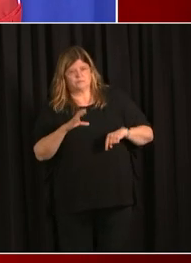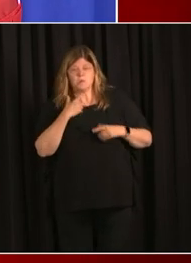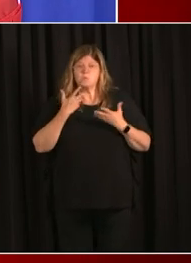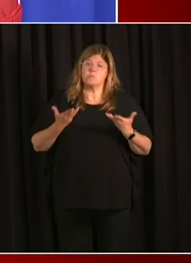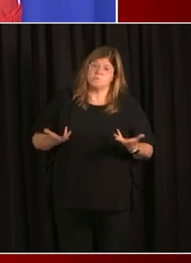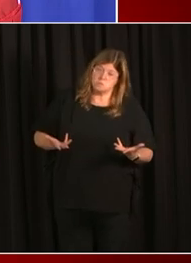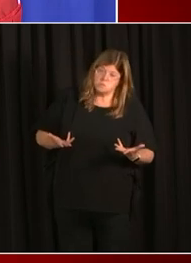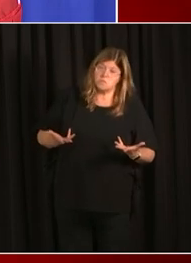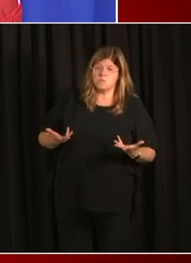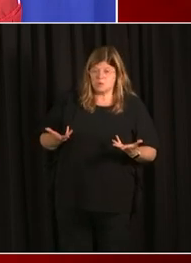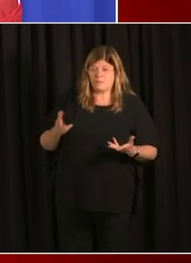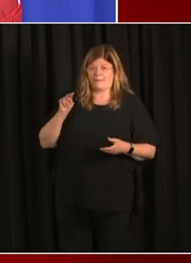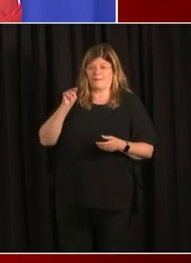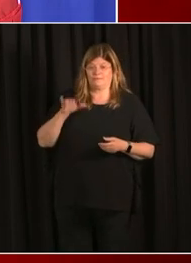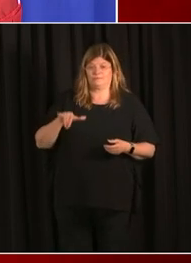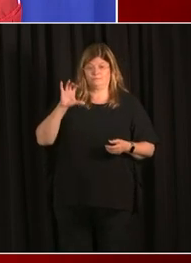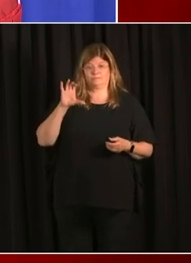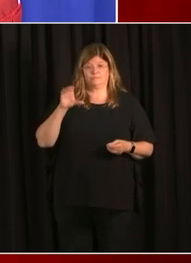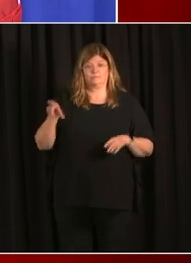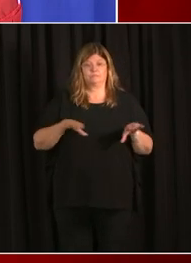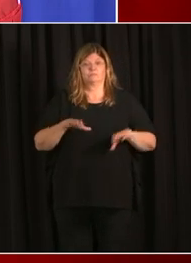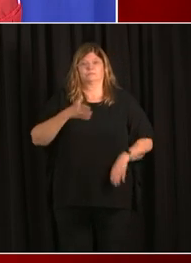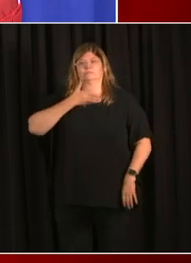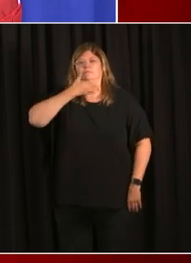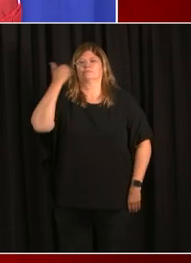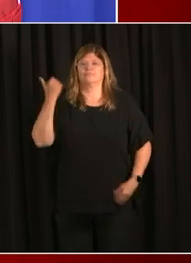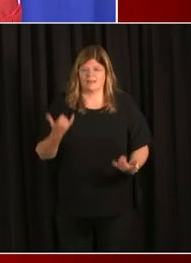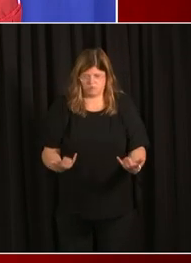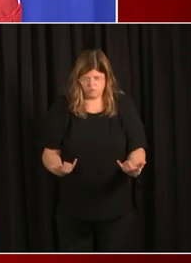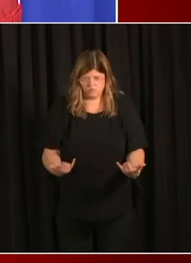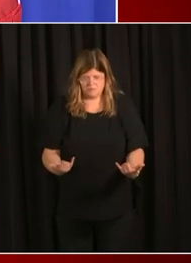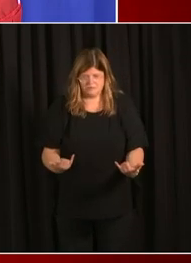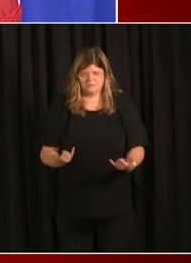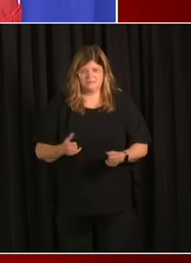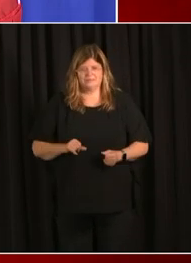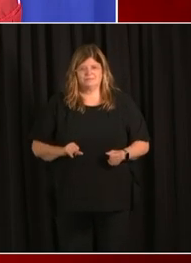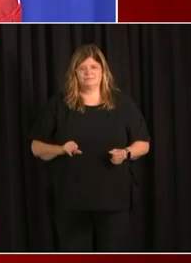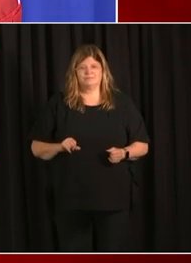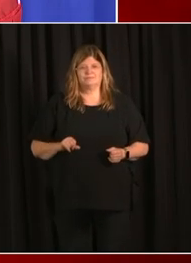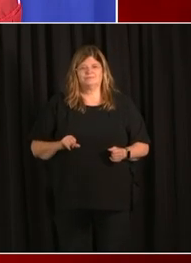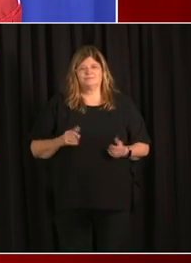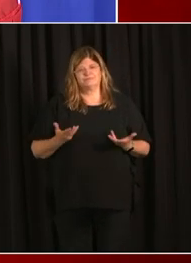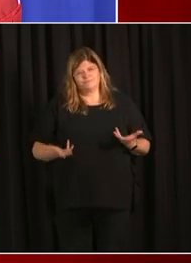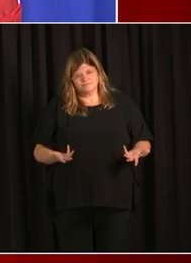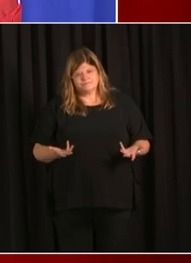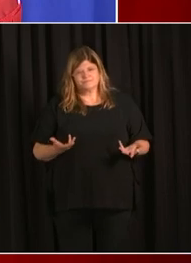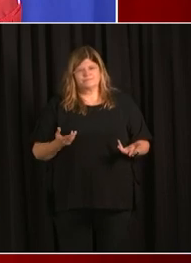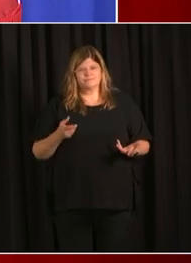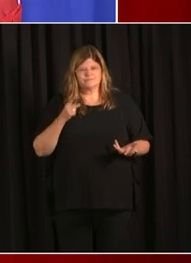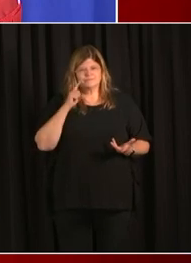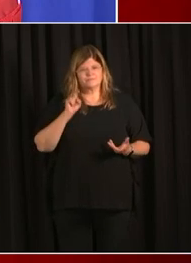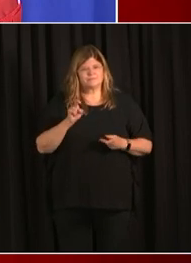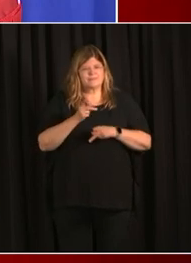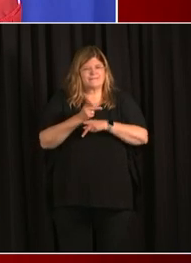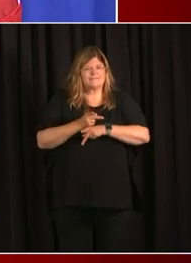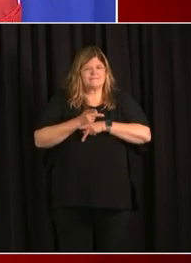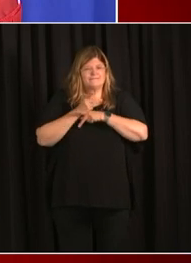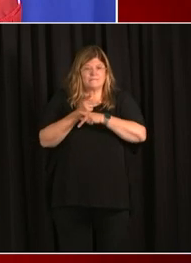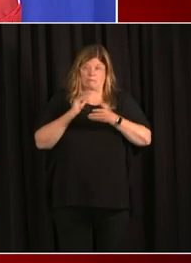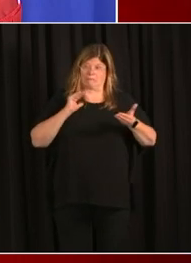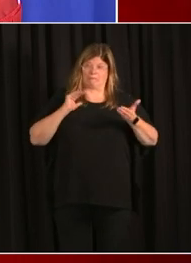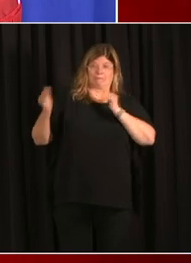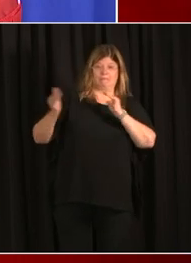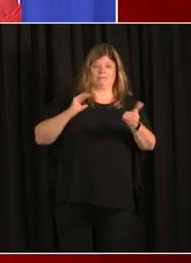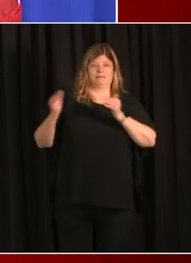Well, New York City is doing better now. And so I think we should be careful not to compare apples